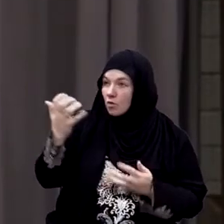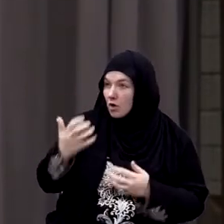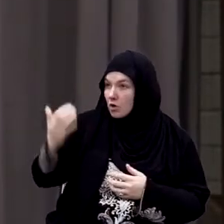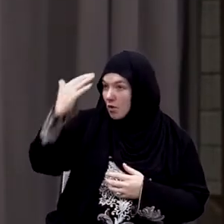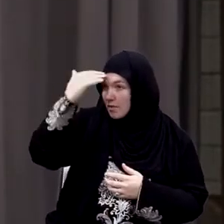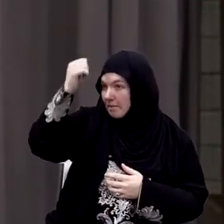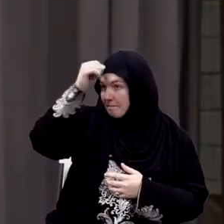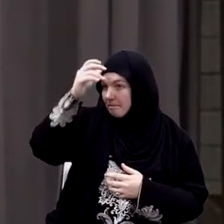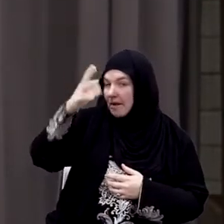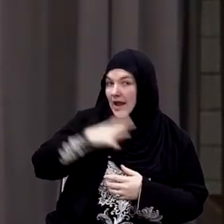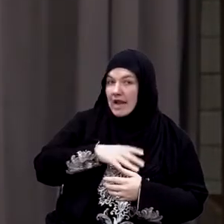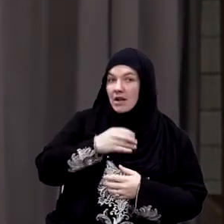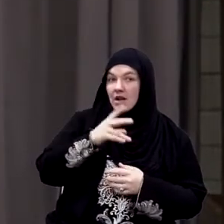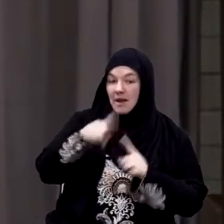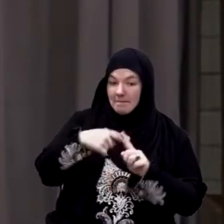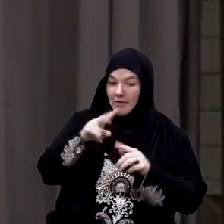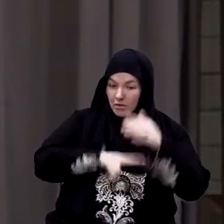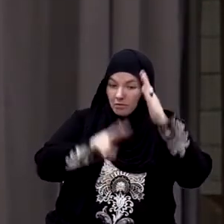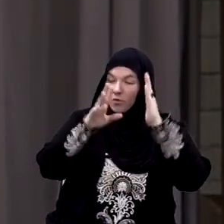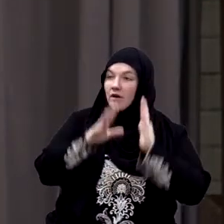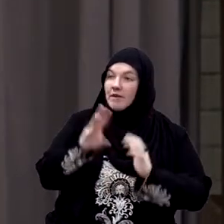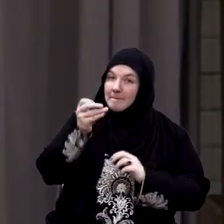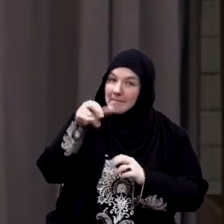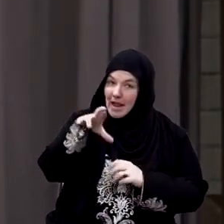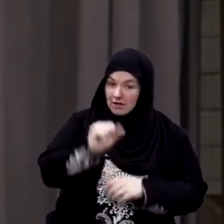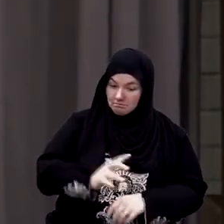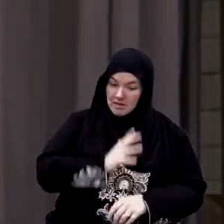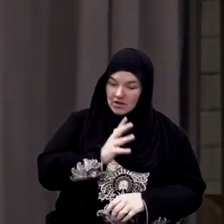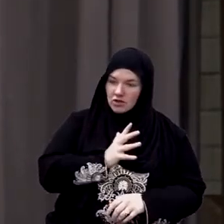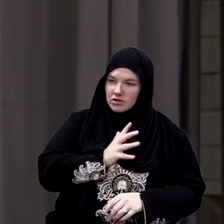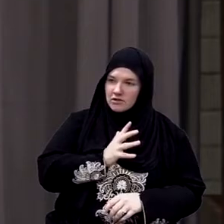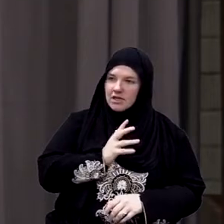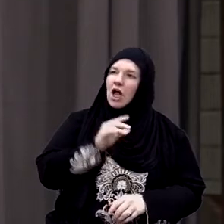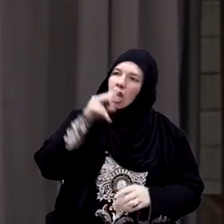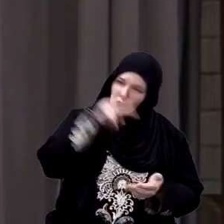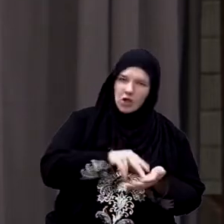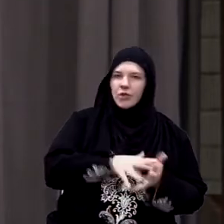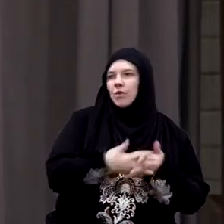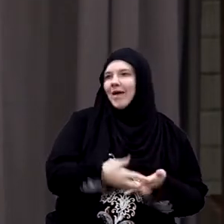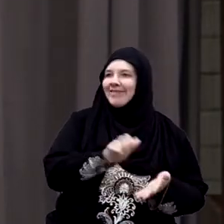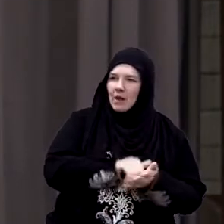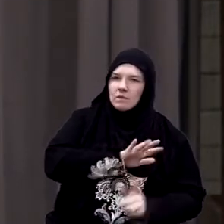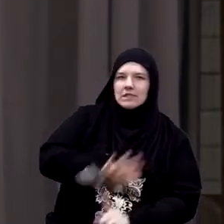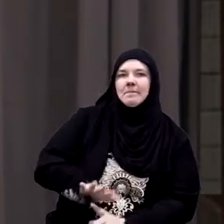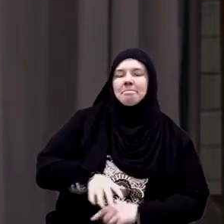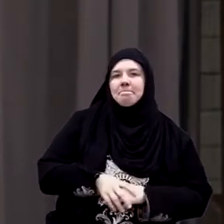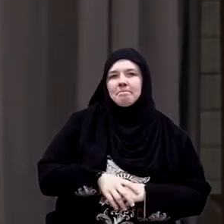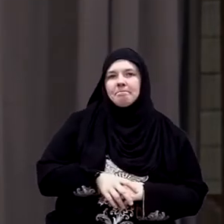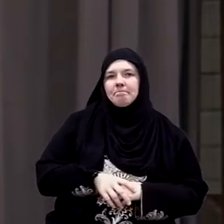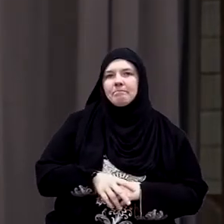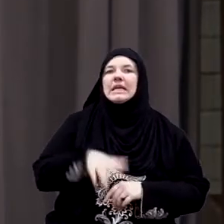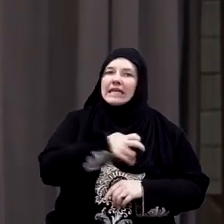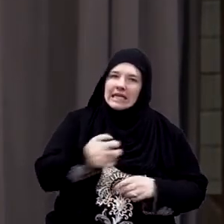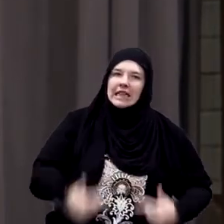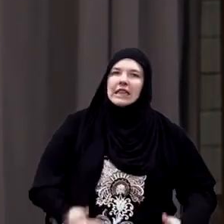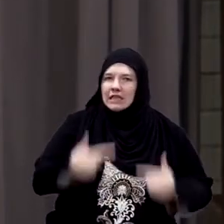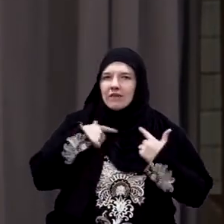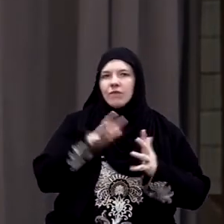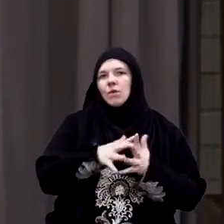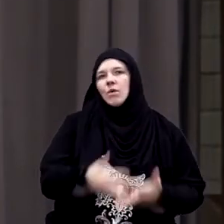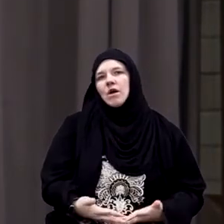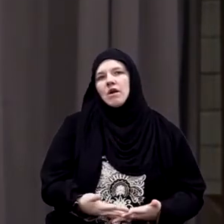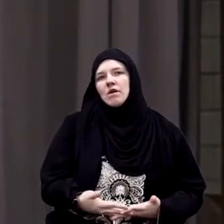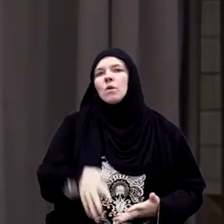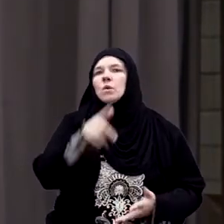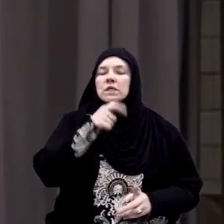the manners of the Prophet, look into the Quran. That was him. It was him who takes care